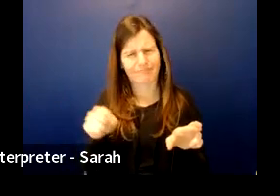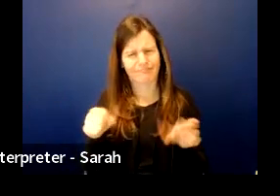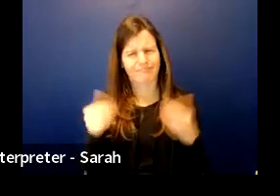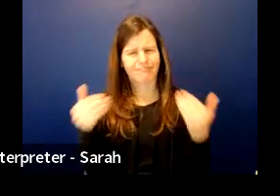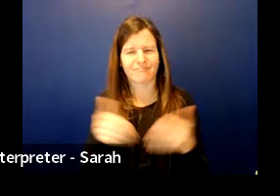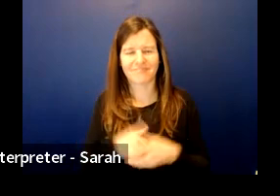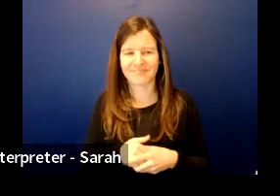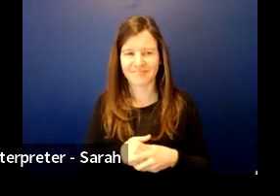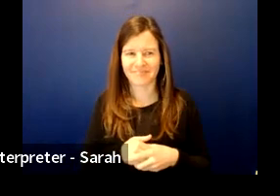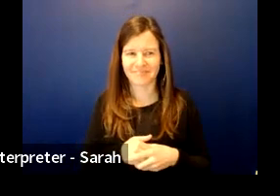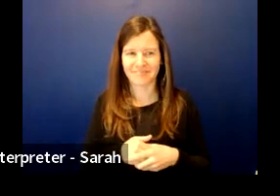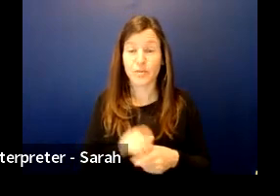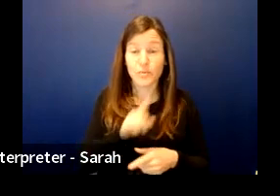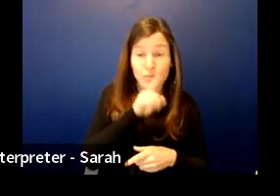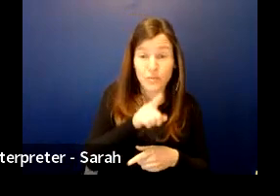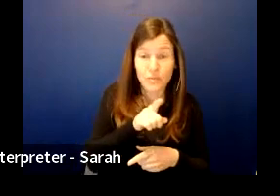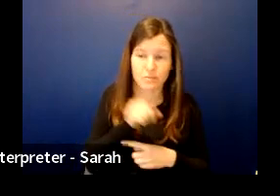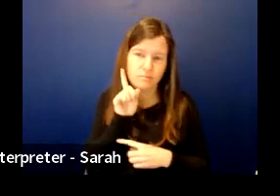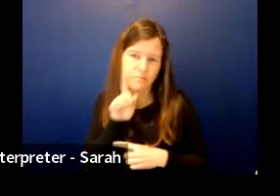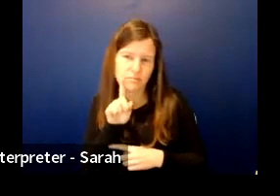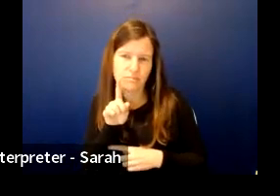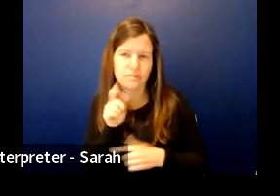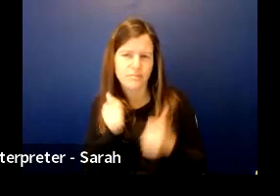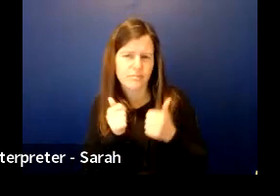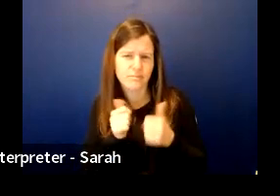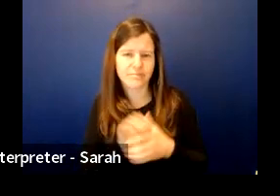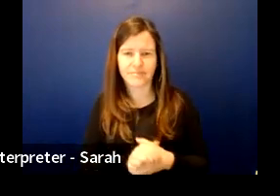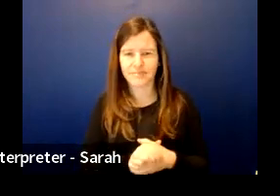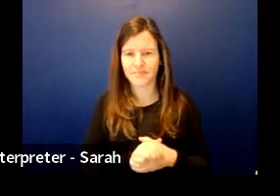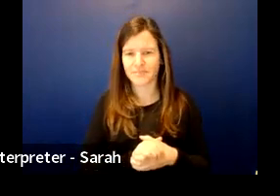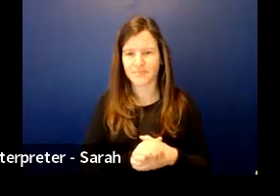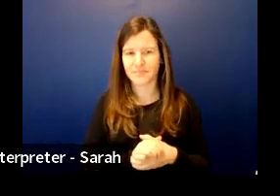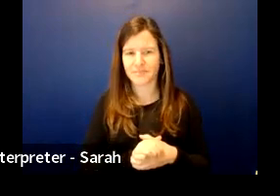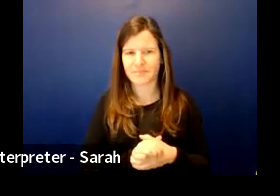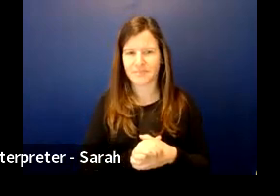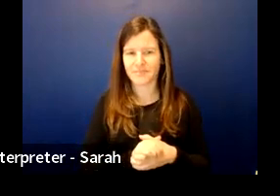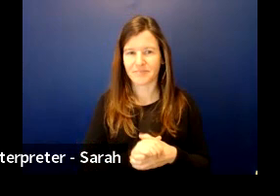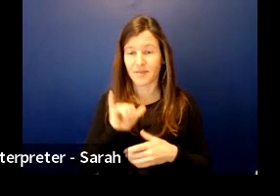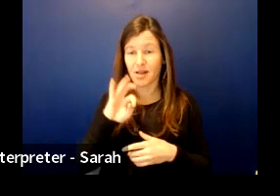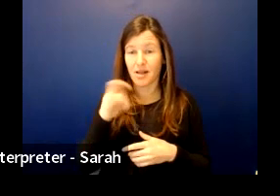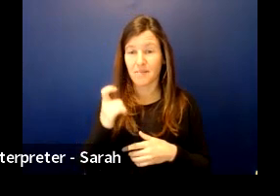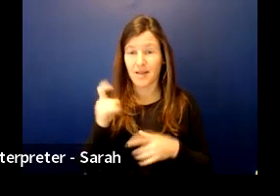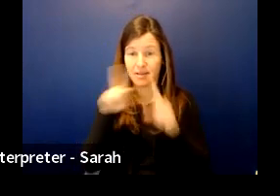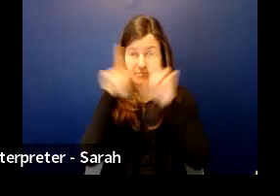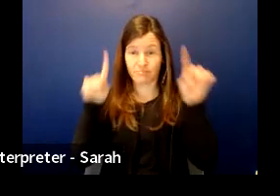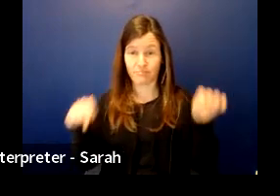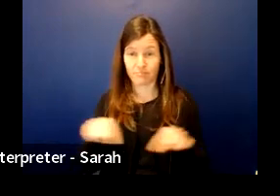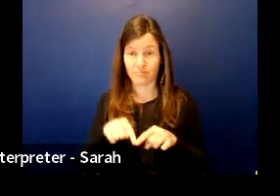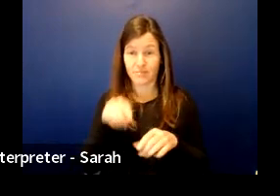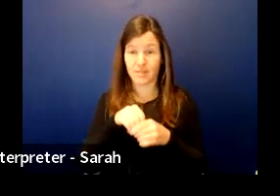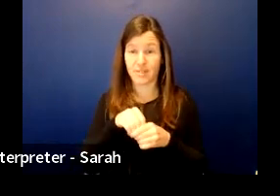it. True or false? The IMAX screen at the Royal BC Museum is